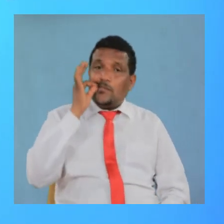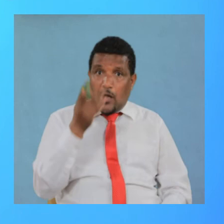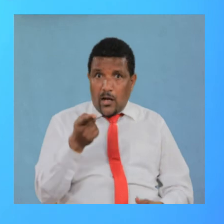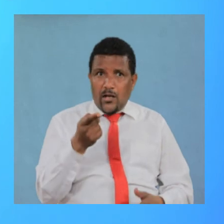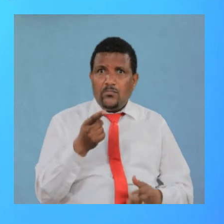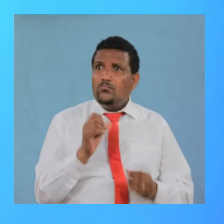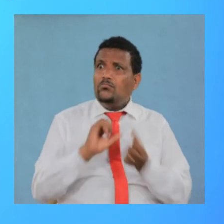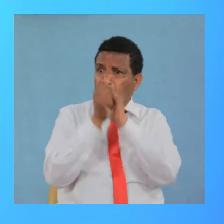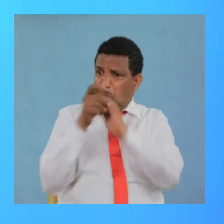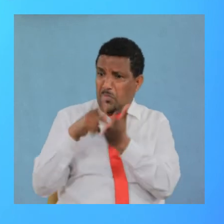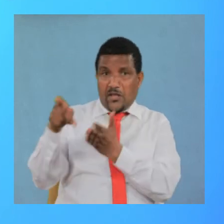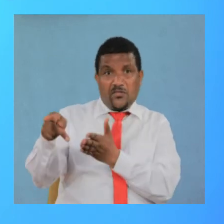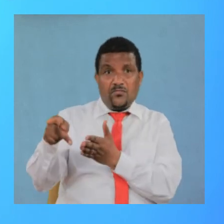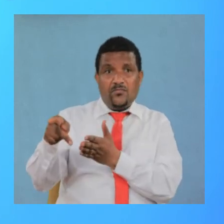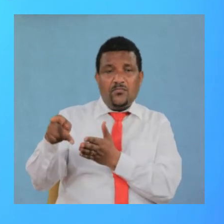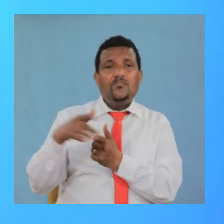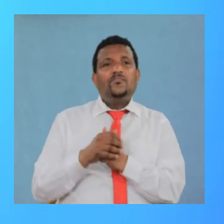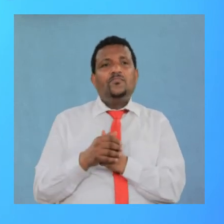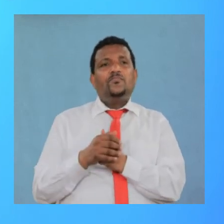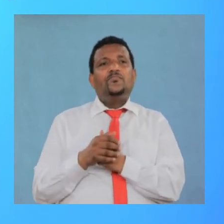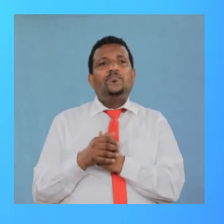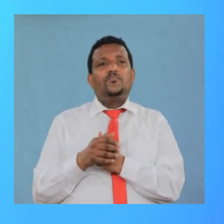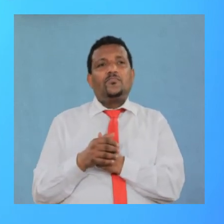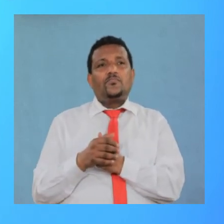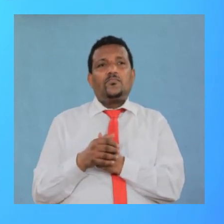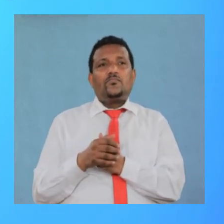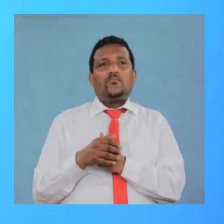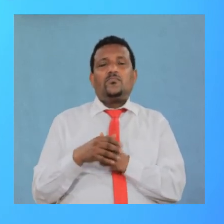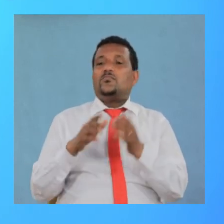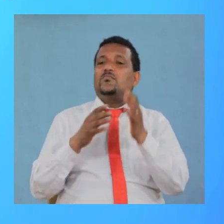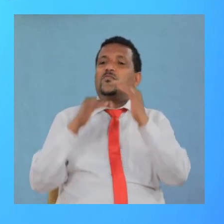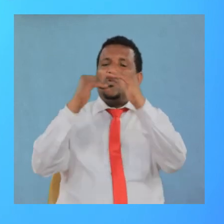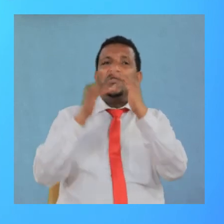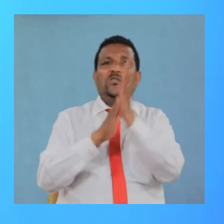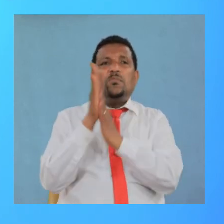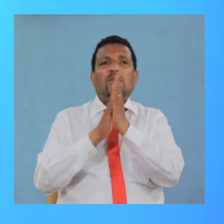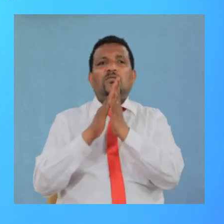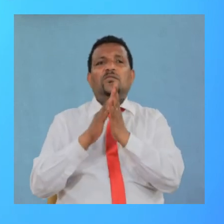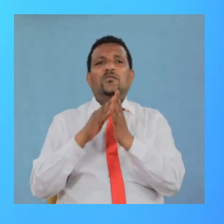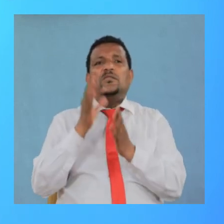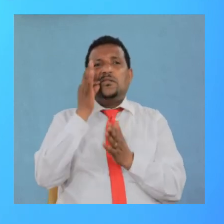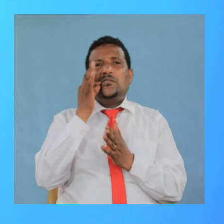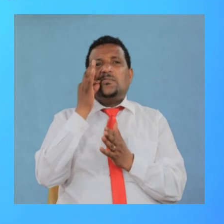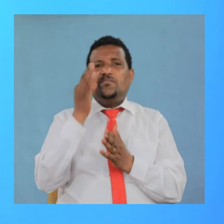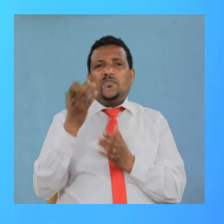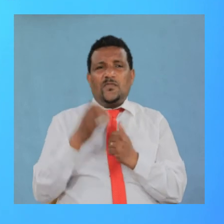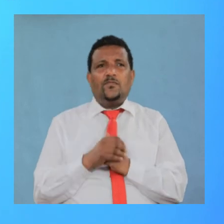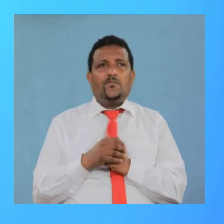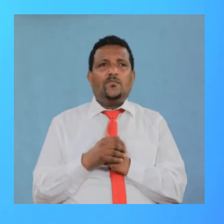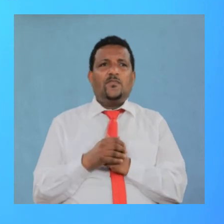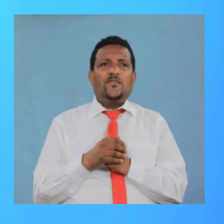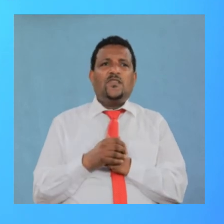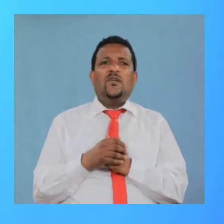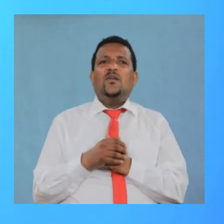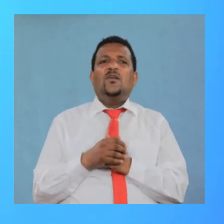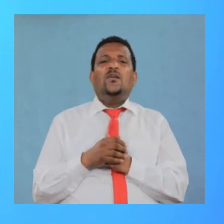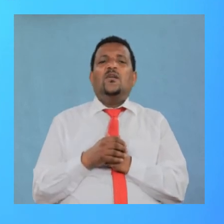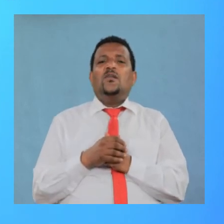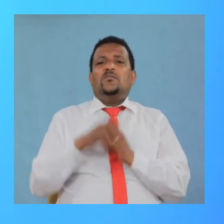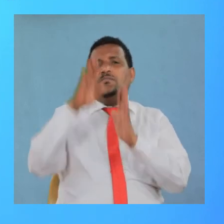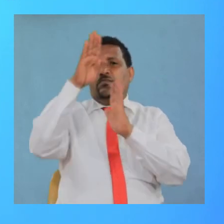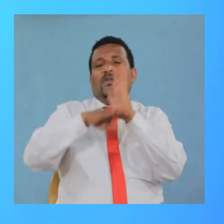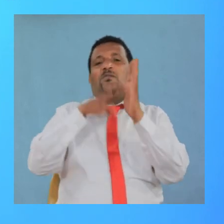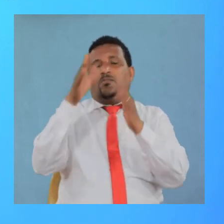higher change in the price of chewing gum, then the quantity demanded for chewing gum will not